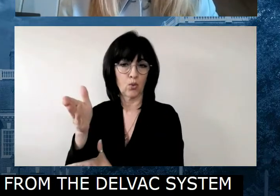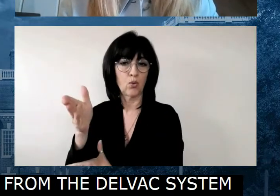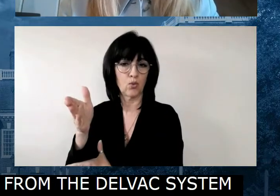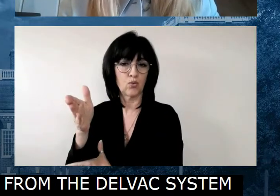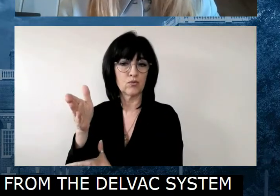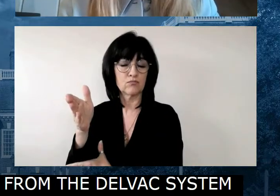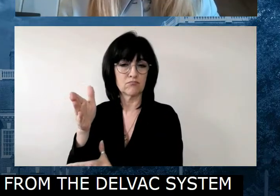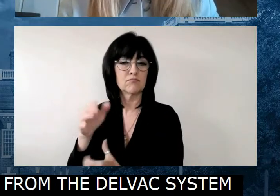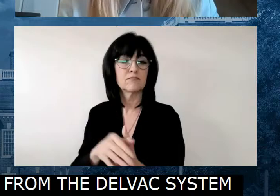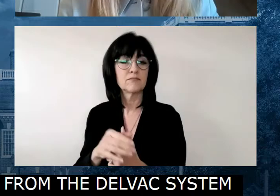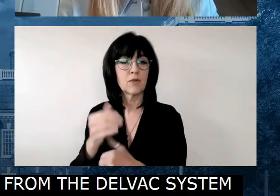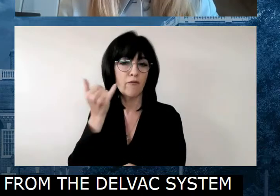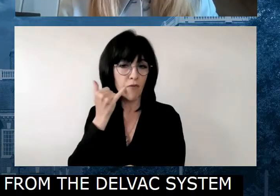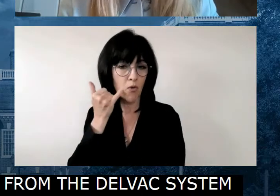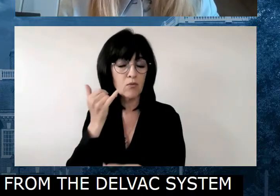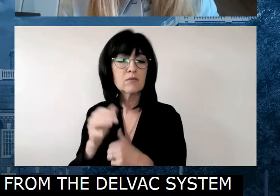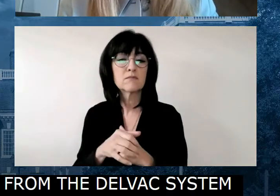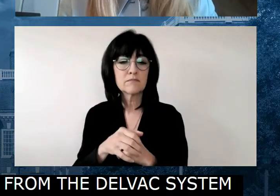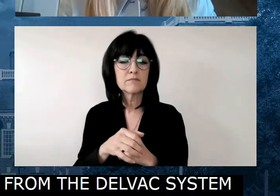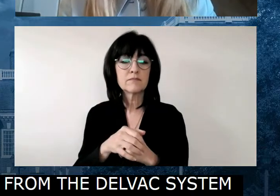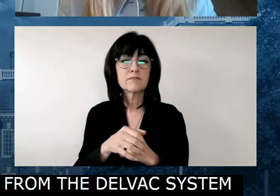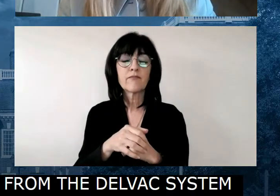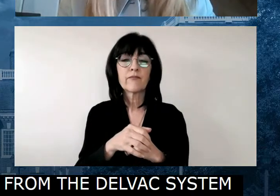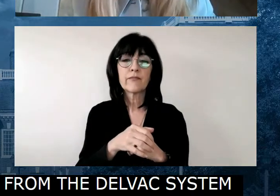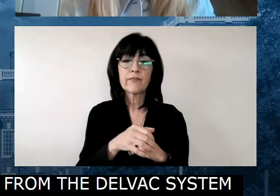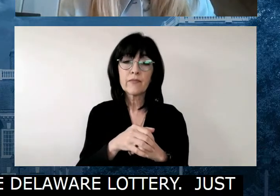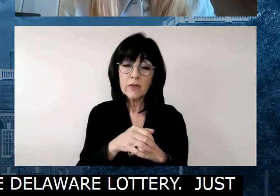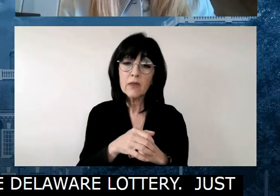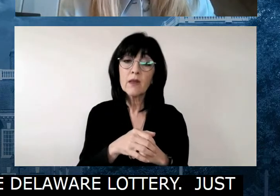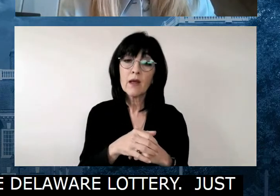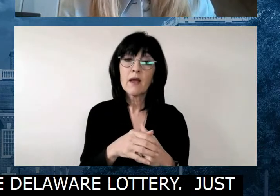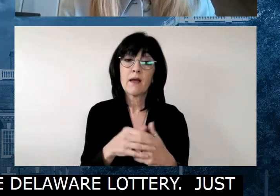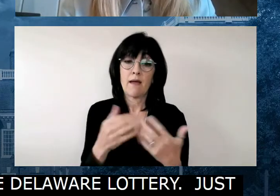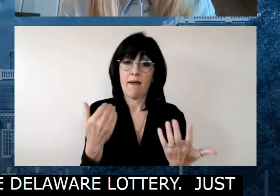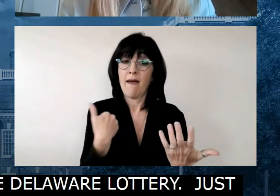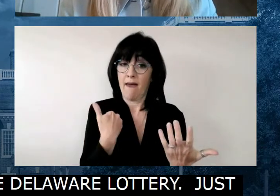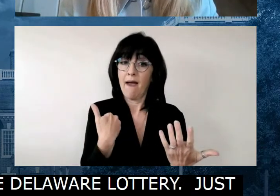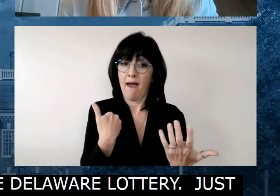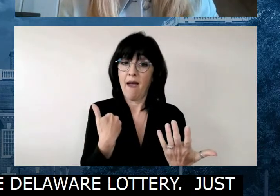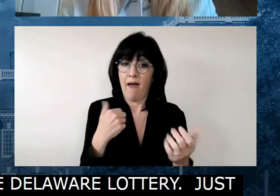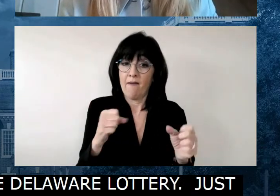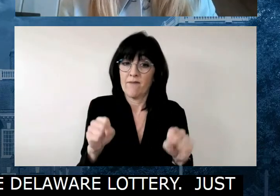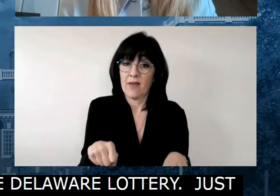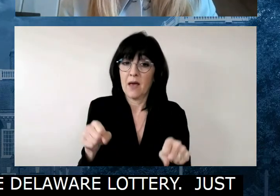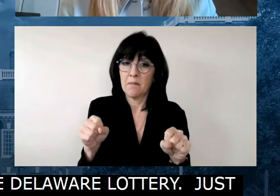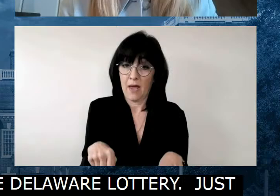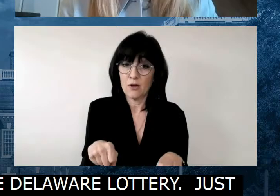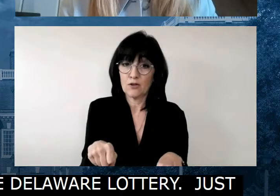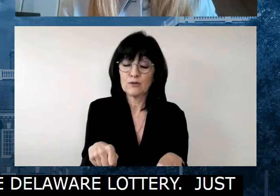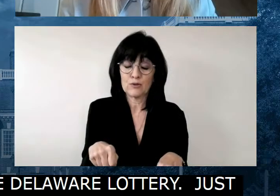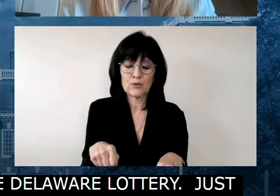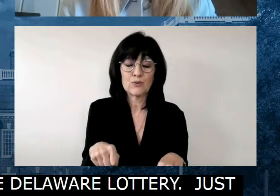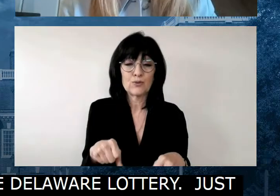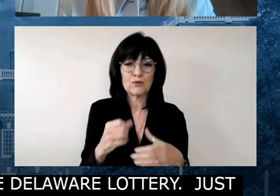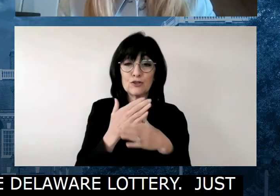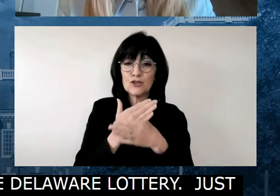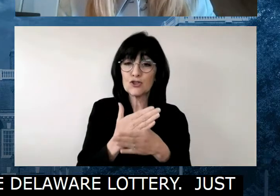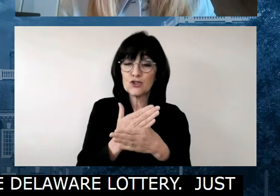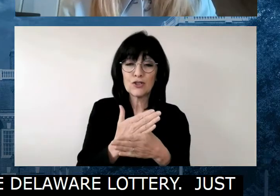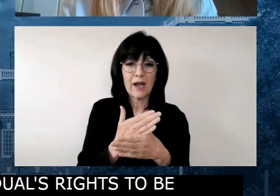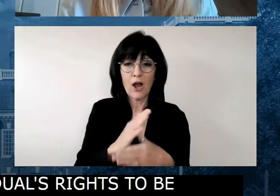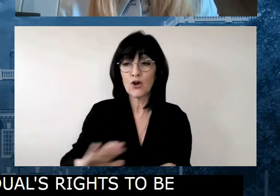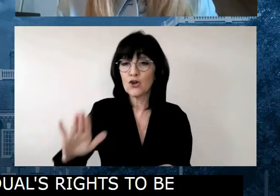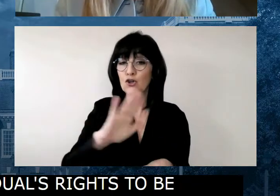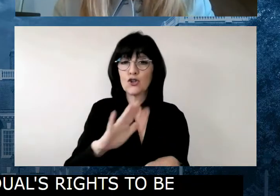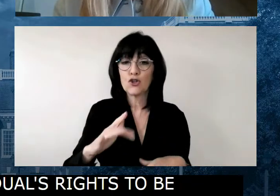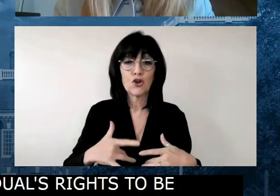individuals' rights to be anonymous, but we're also happy to help share the excitement that you've won a